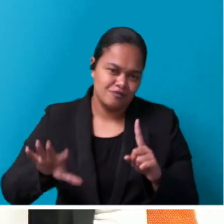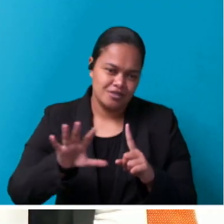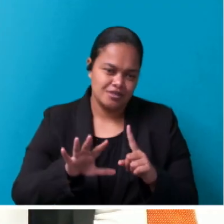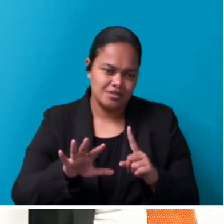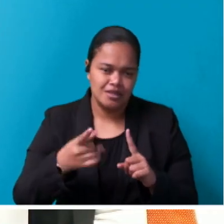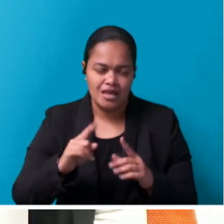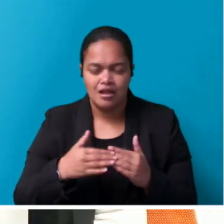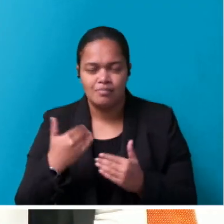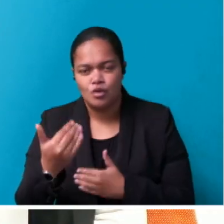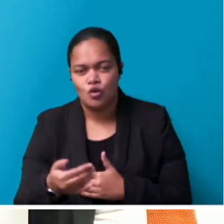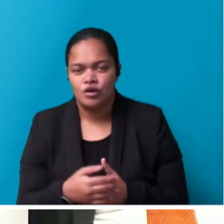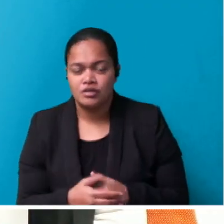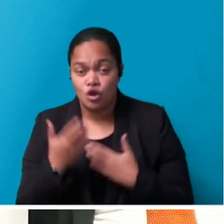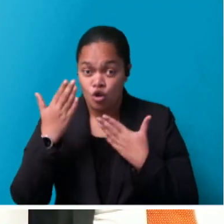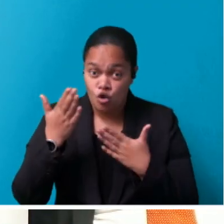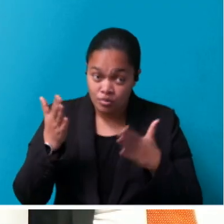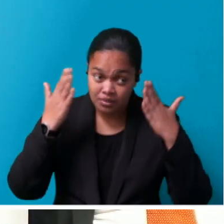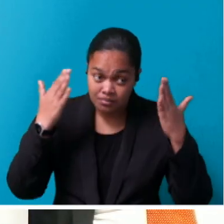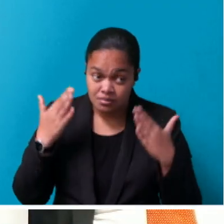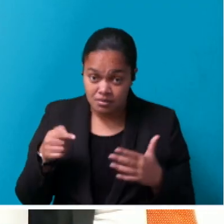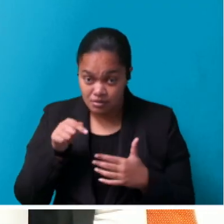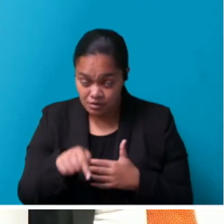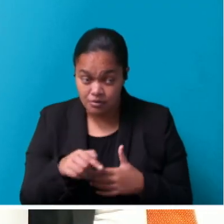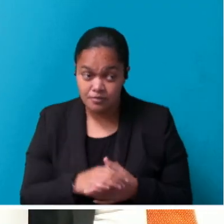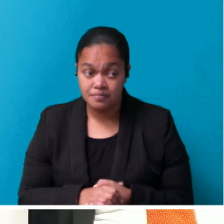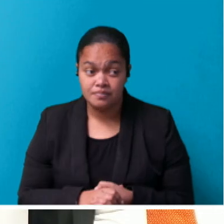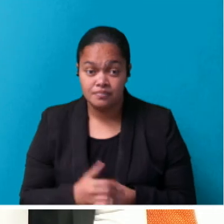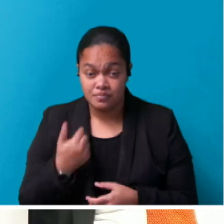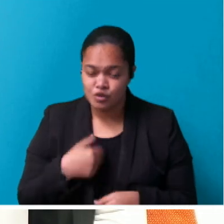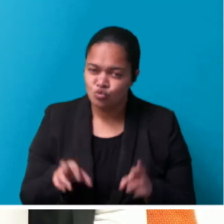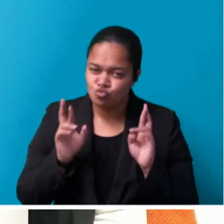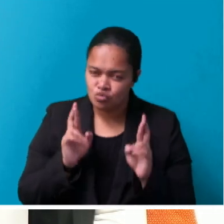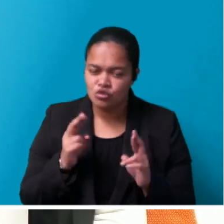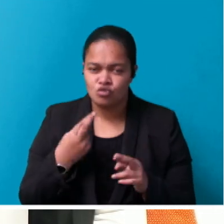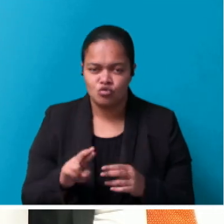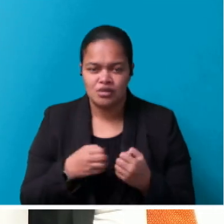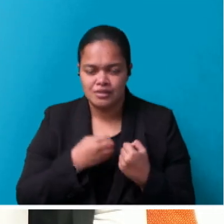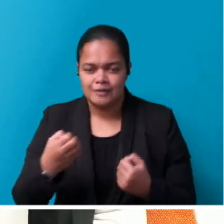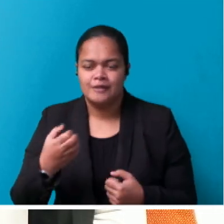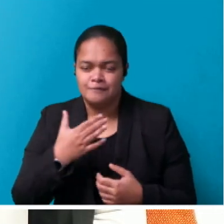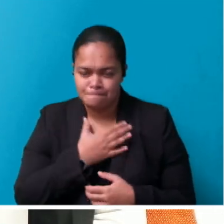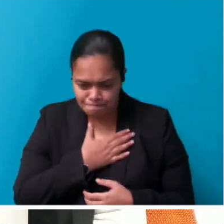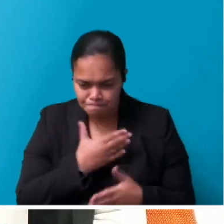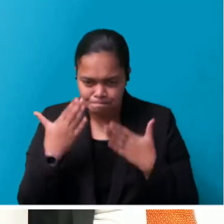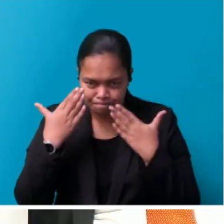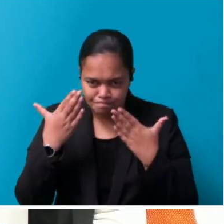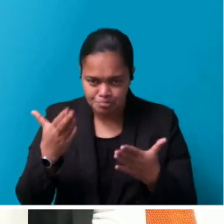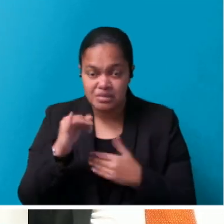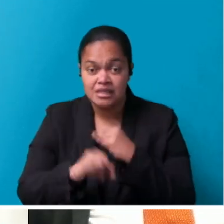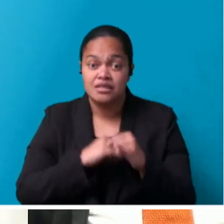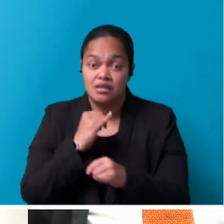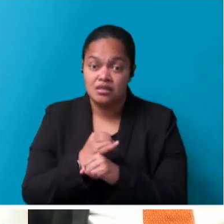beyond. Honorable Speaker, at this juncture, I wish to extend my sincere gratitude to the